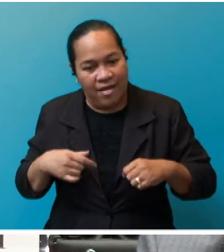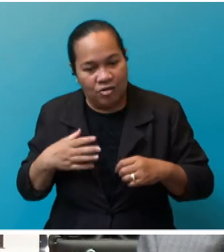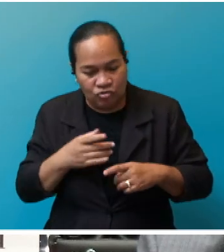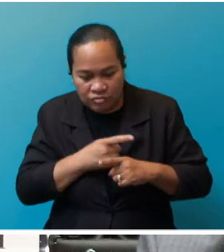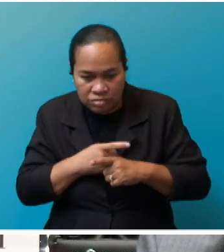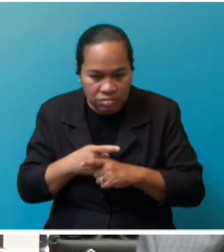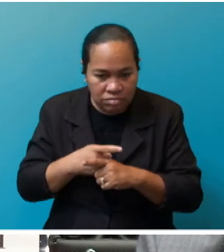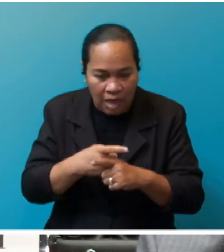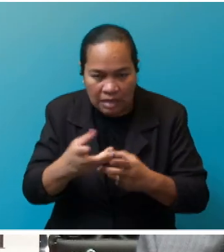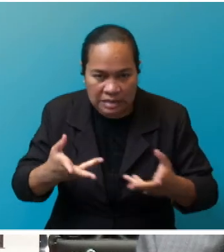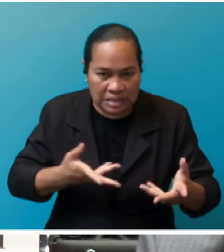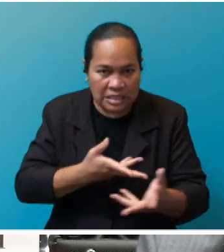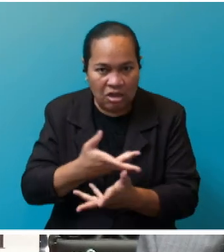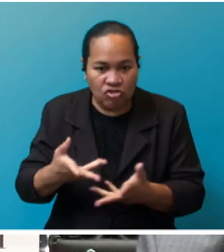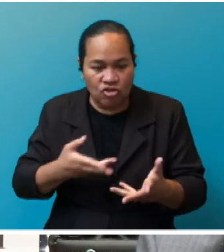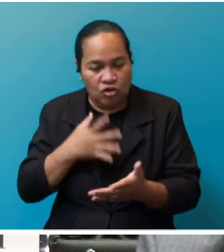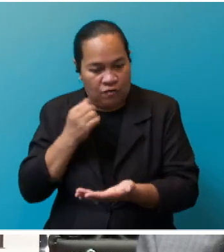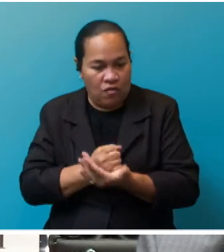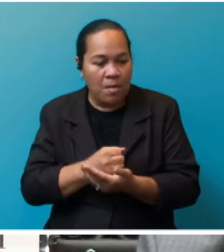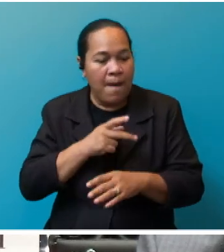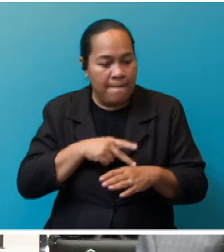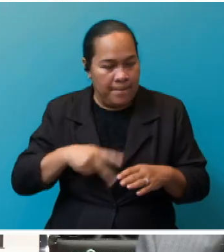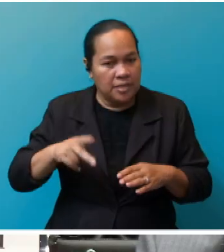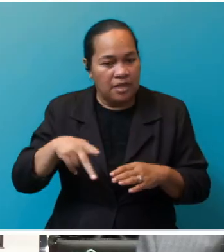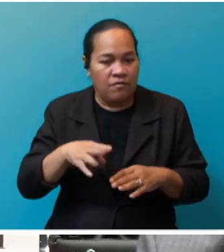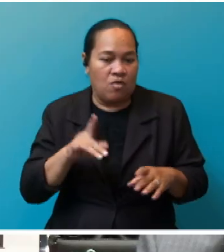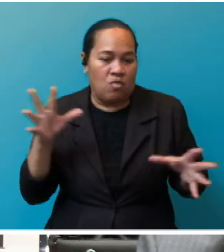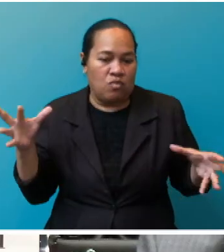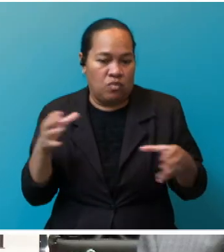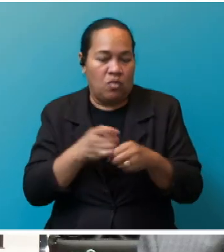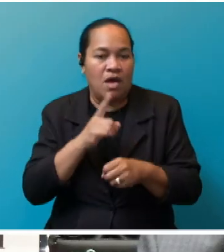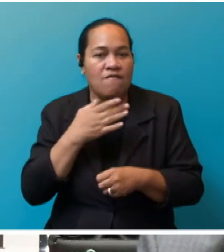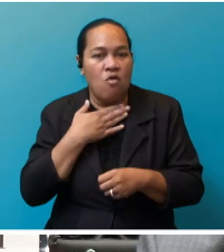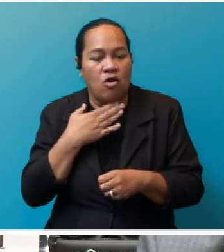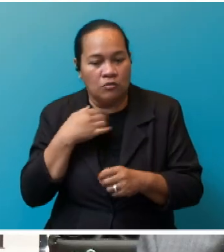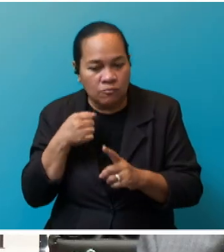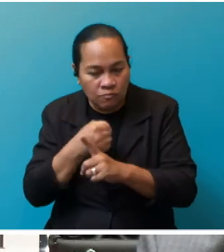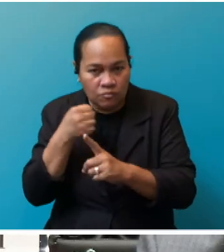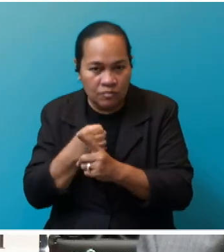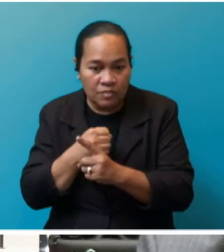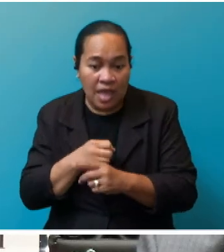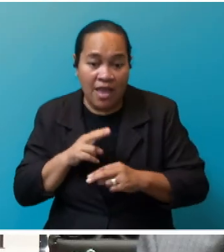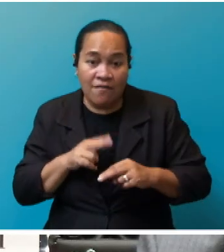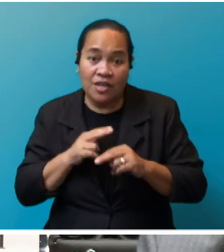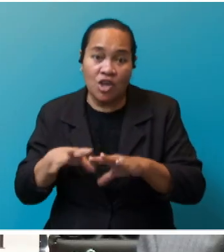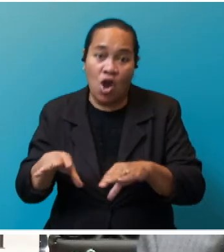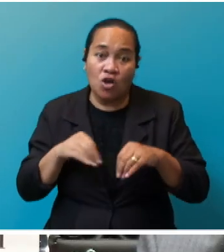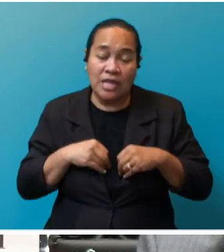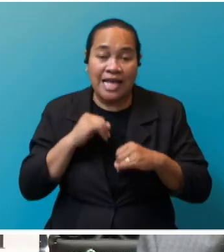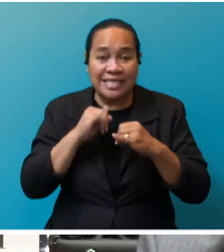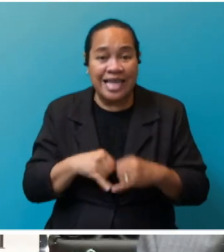that reaffirm Pacific's collective voice on tourism. Fiji also hosted the South